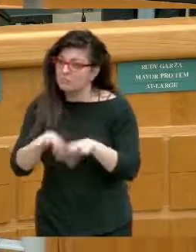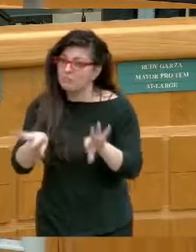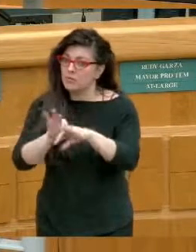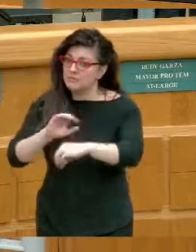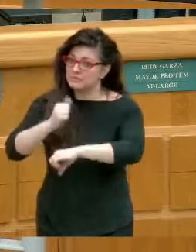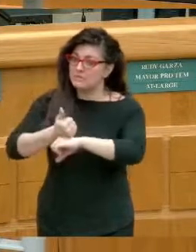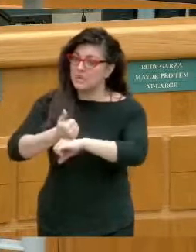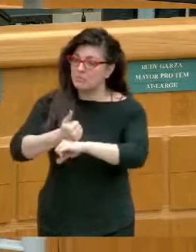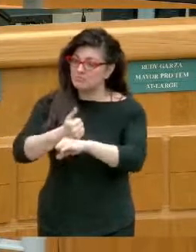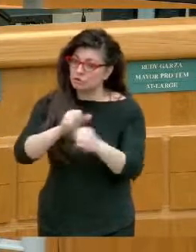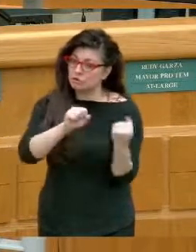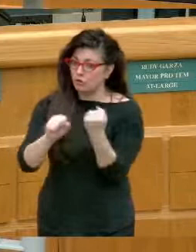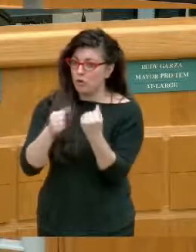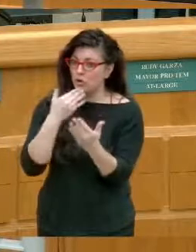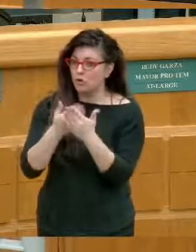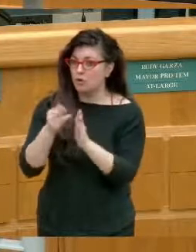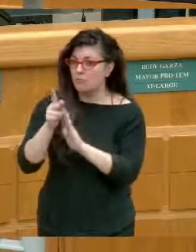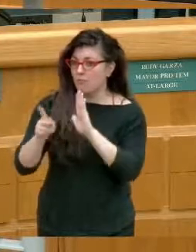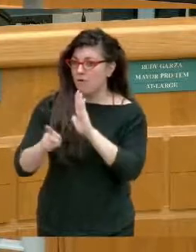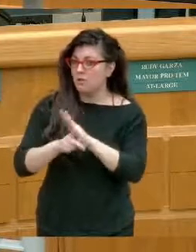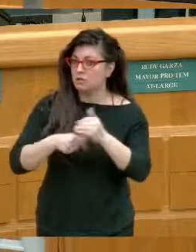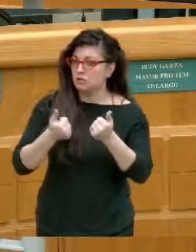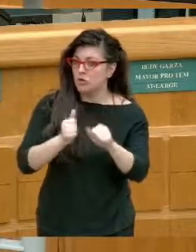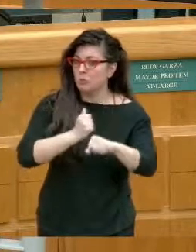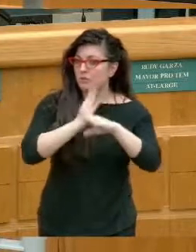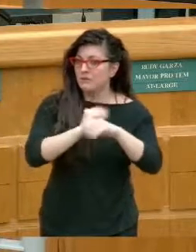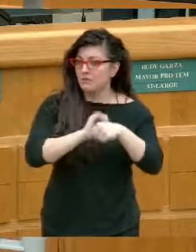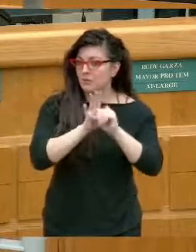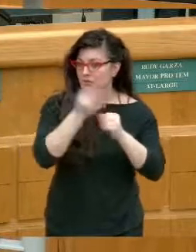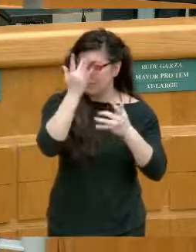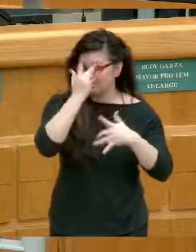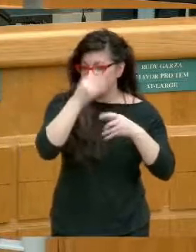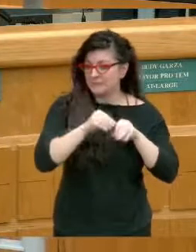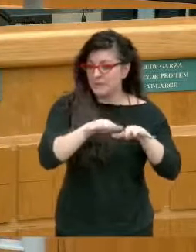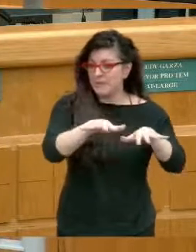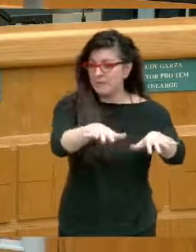prevent transmission within the workplace is important.